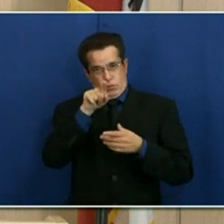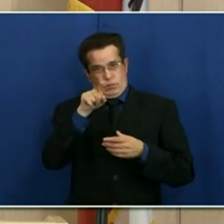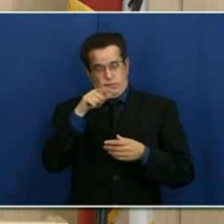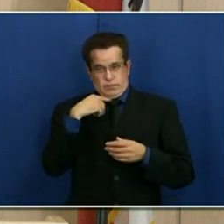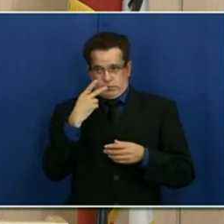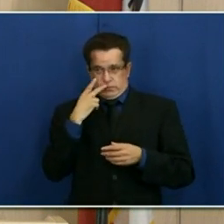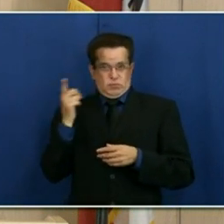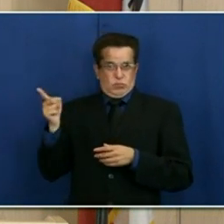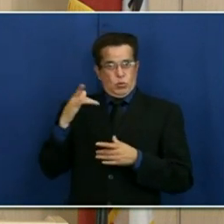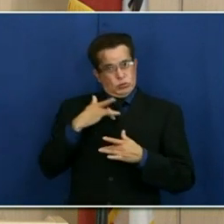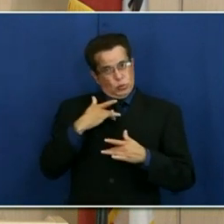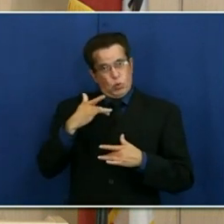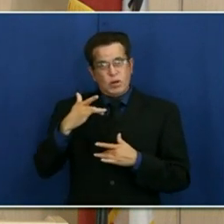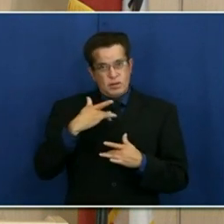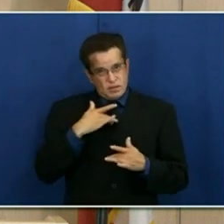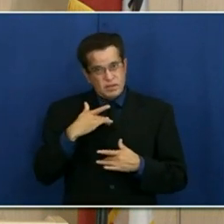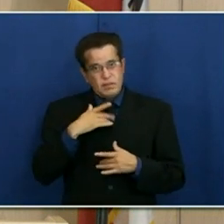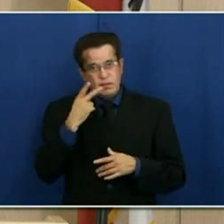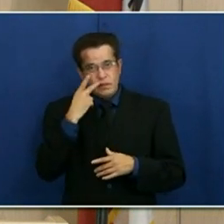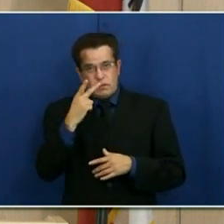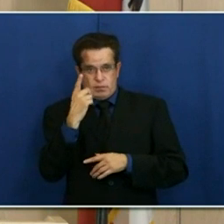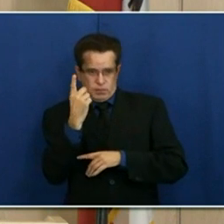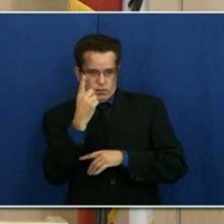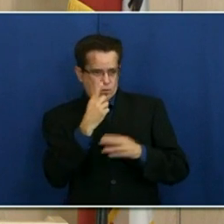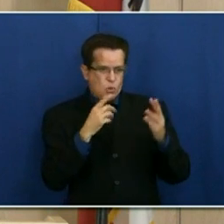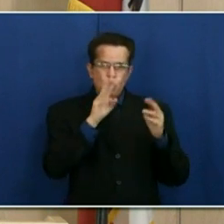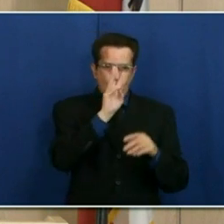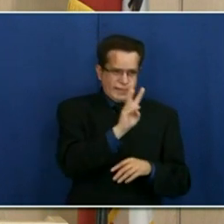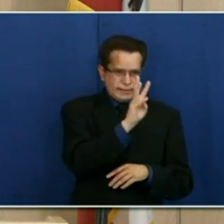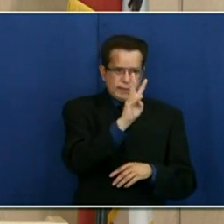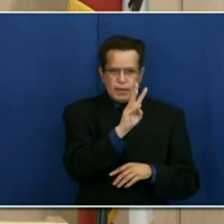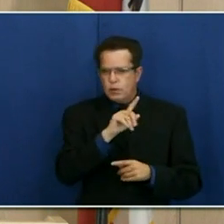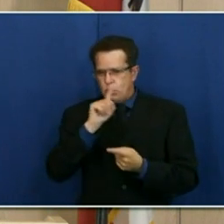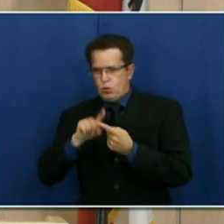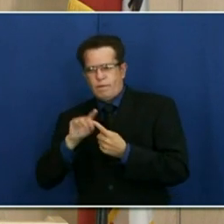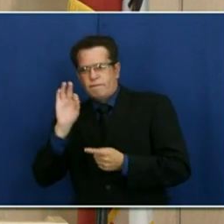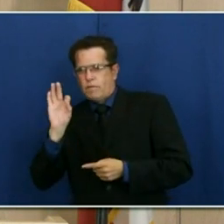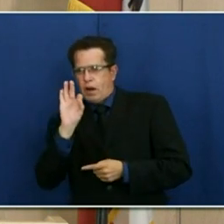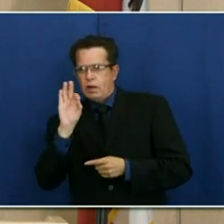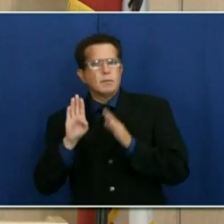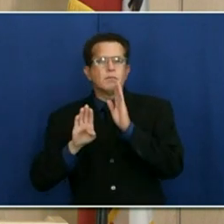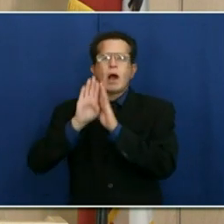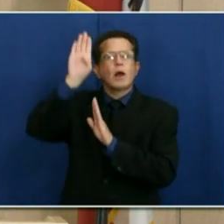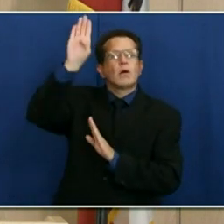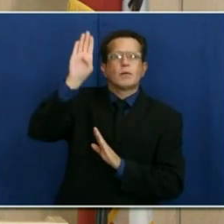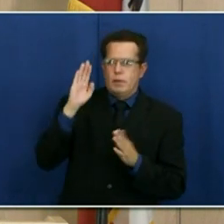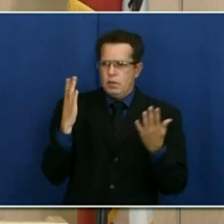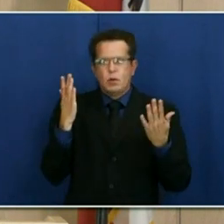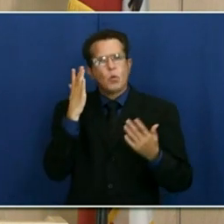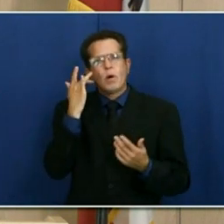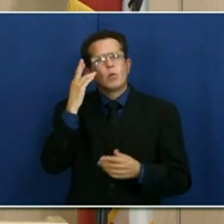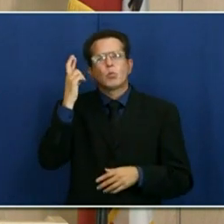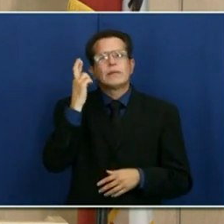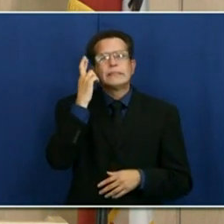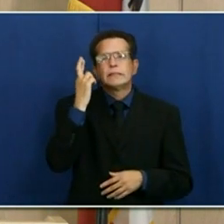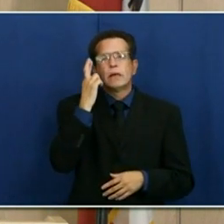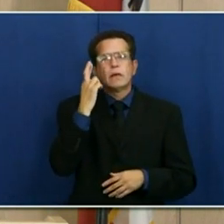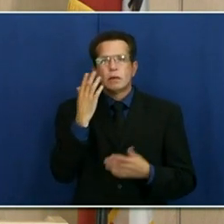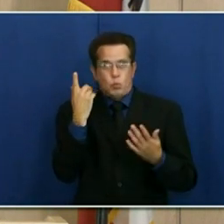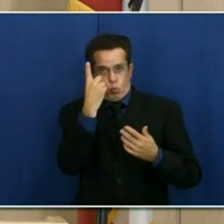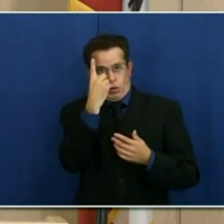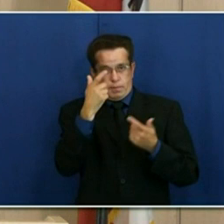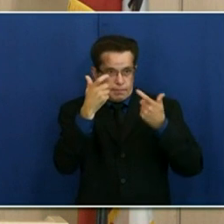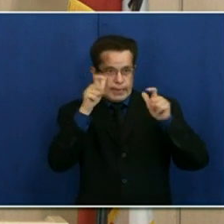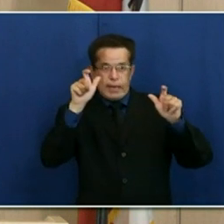seeing this change from Wednesday to Friday, and also, do you know what's contributing to it? Is it one specific